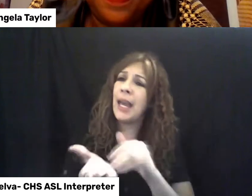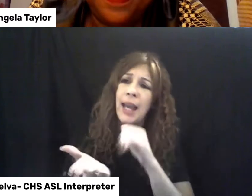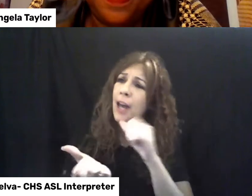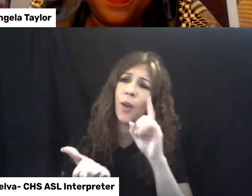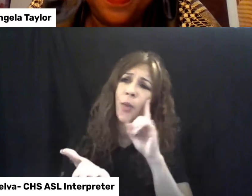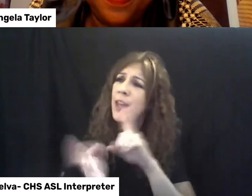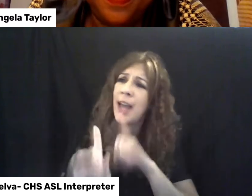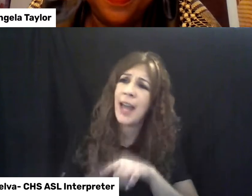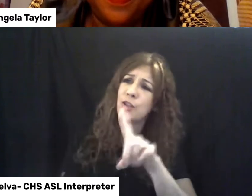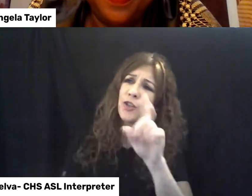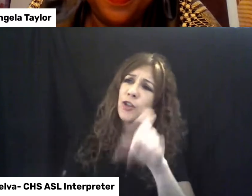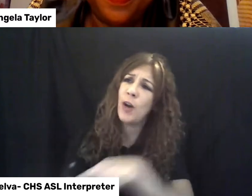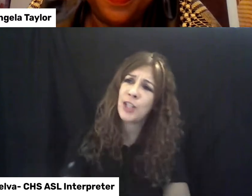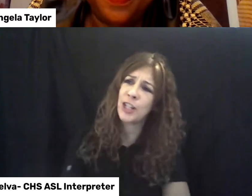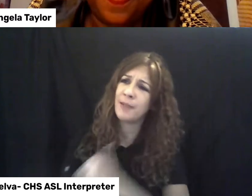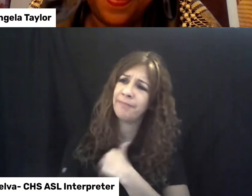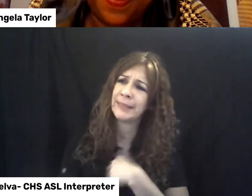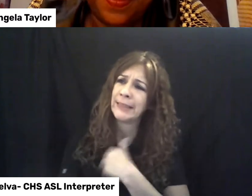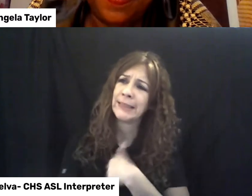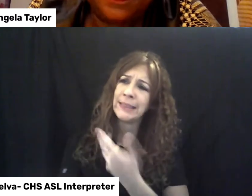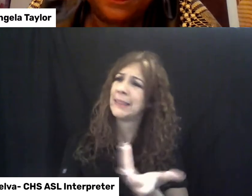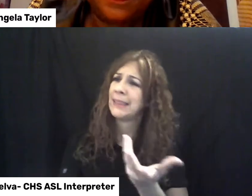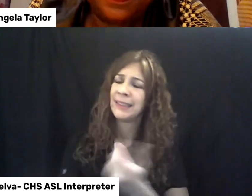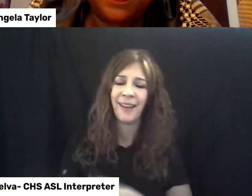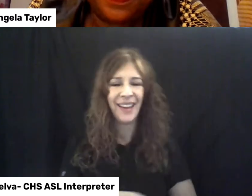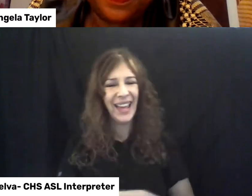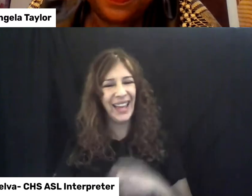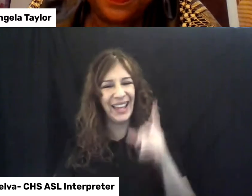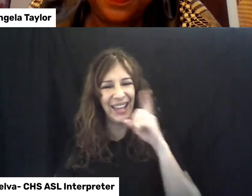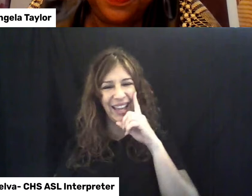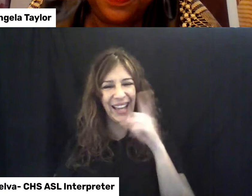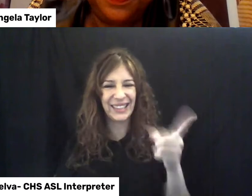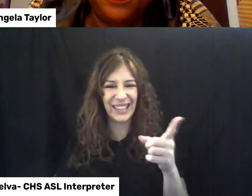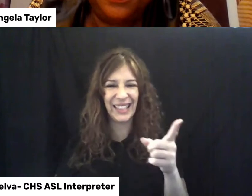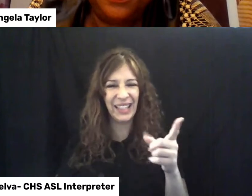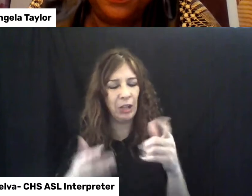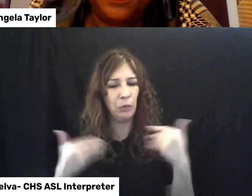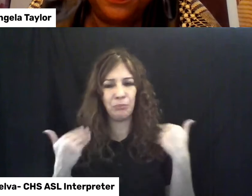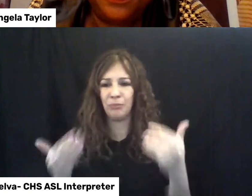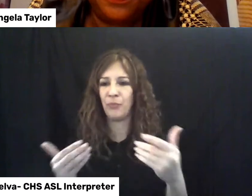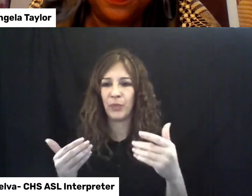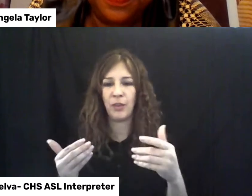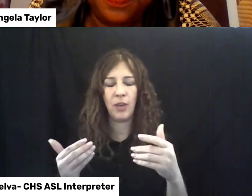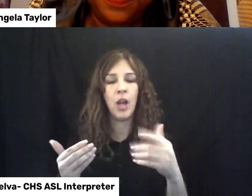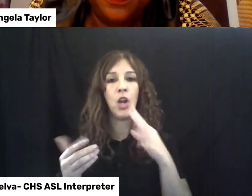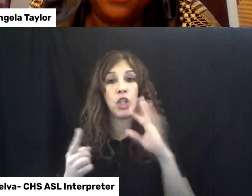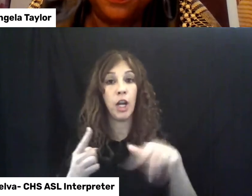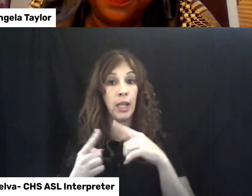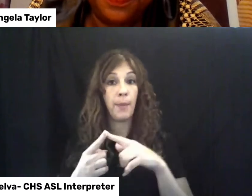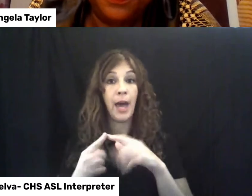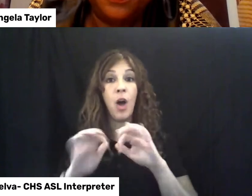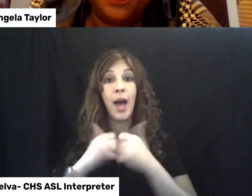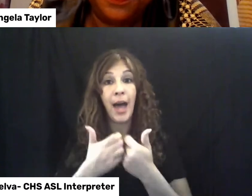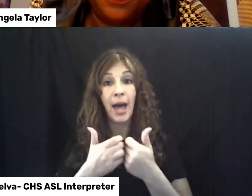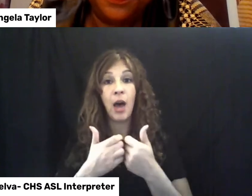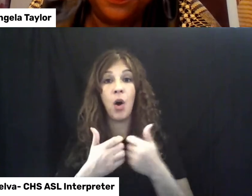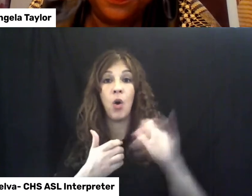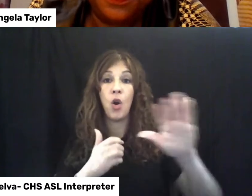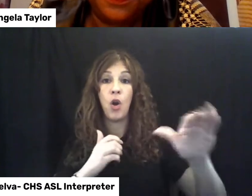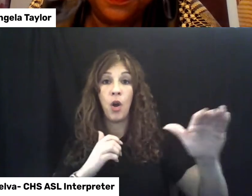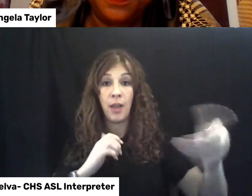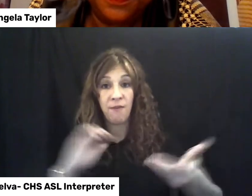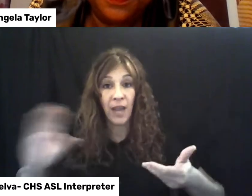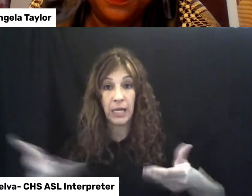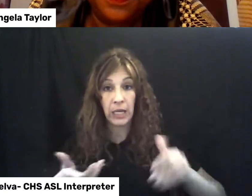No, I think you got there with talking about, being able to bring others to the table who we work